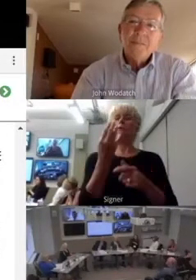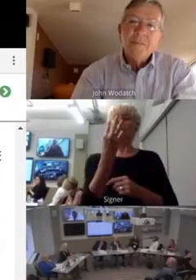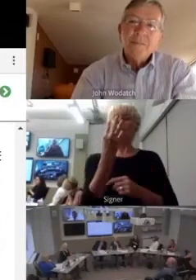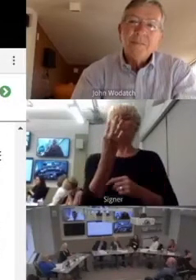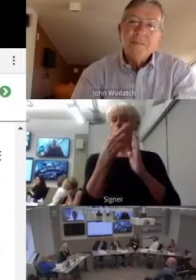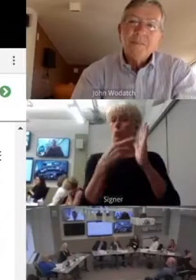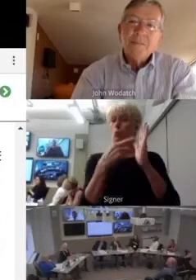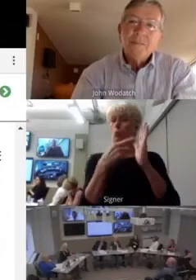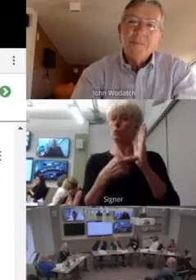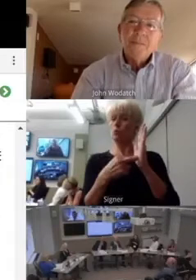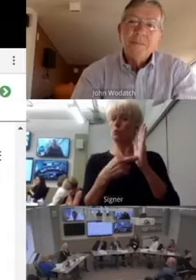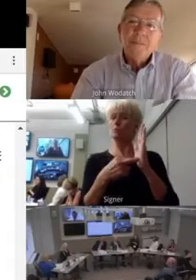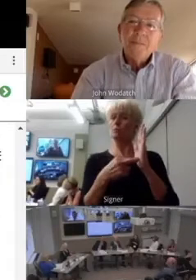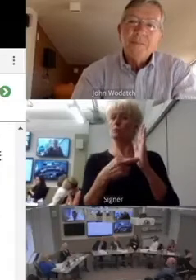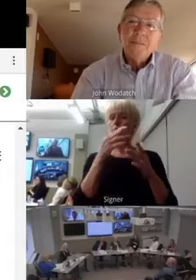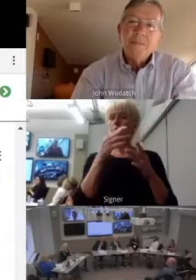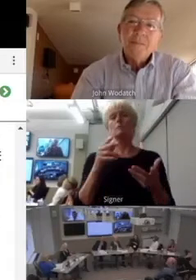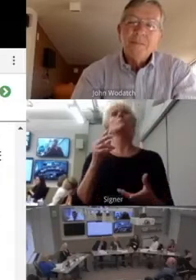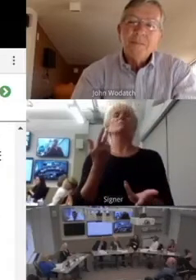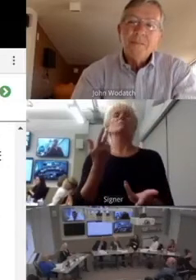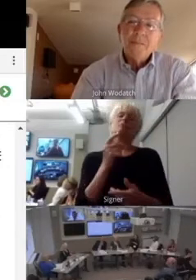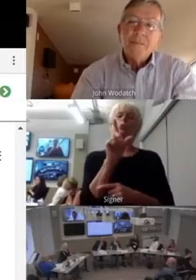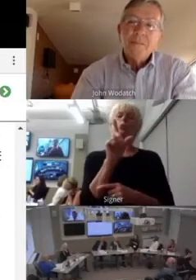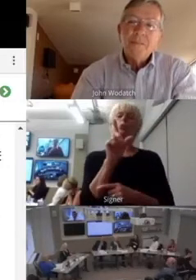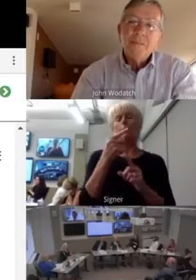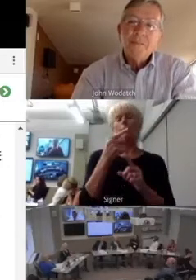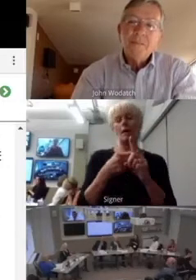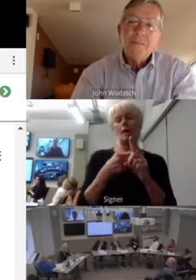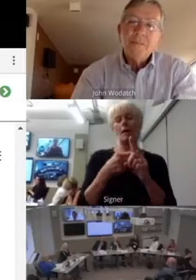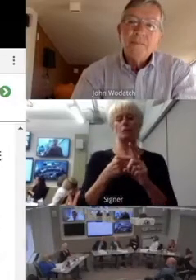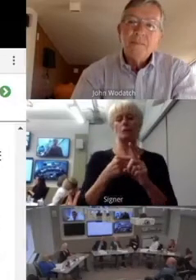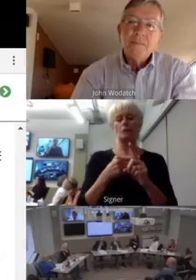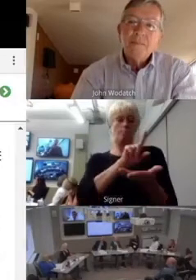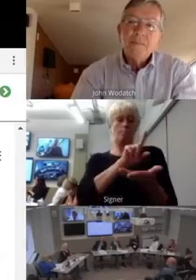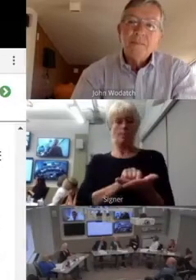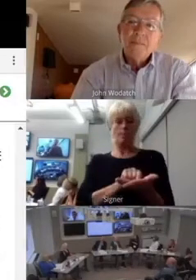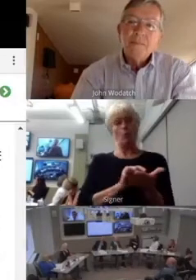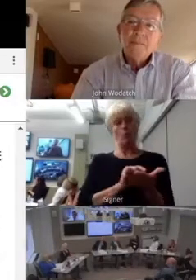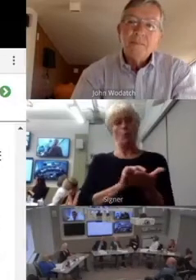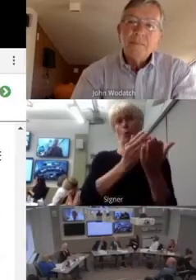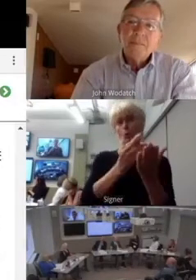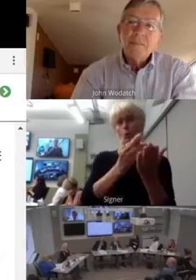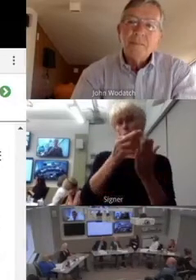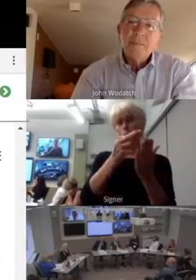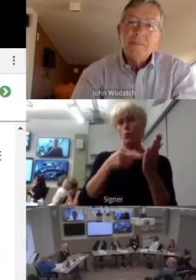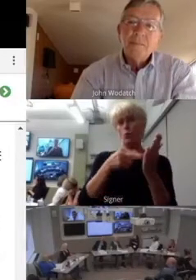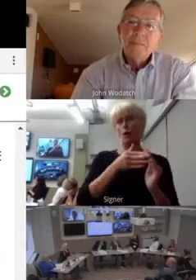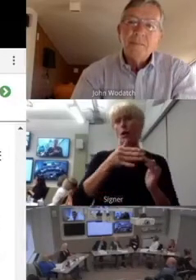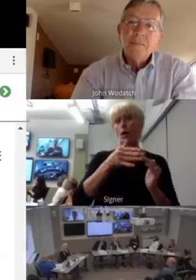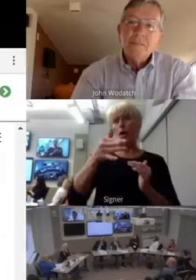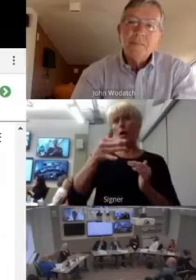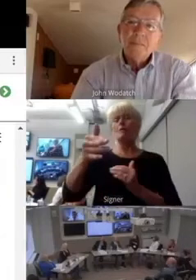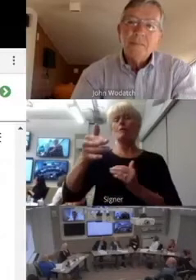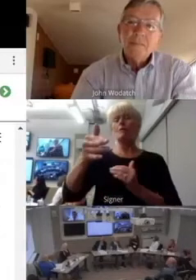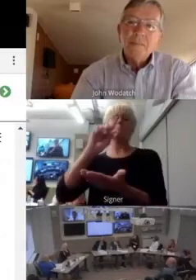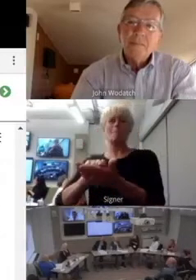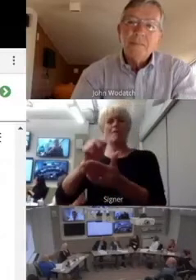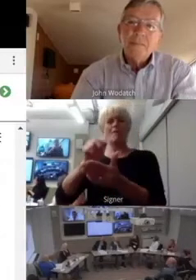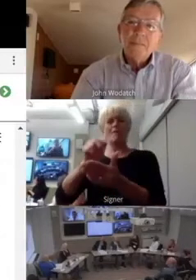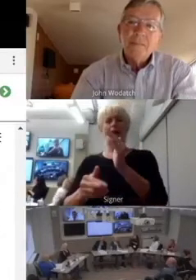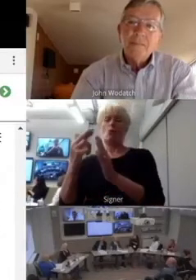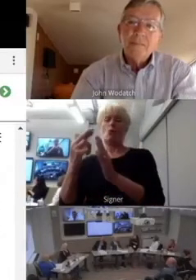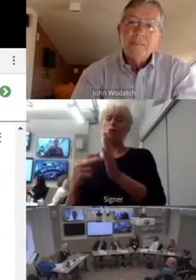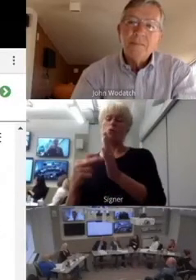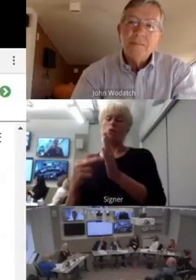months from publication of a proposed rule to publication of a final rule. When we add an advance notice